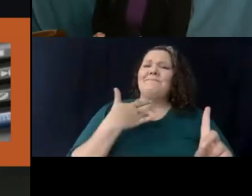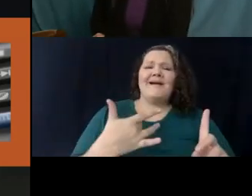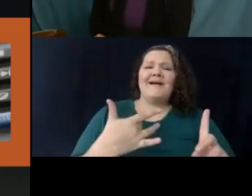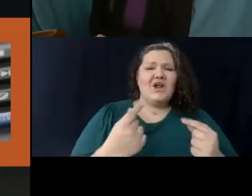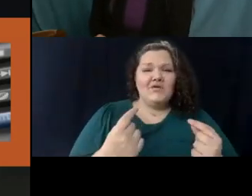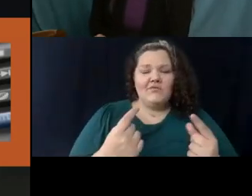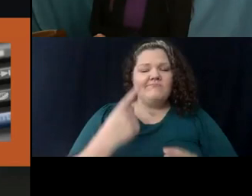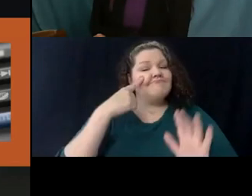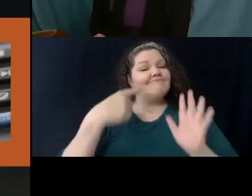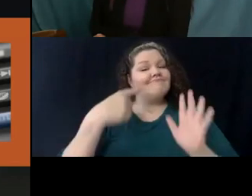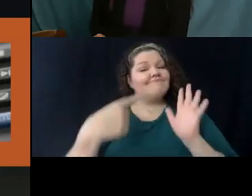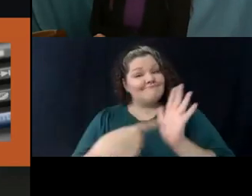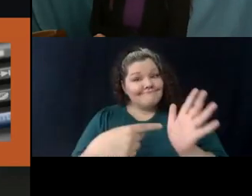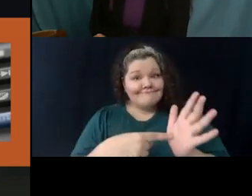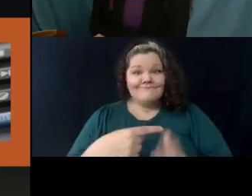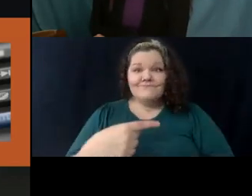different.